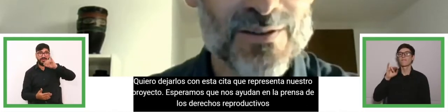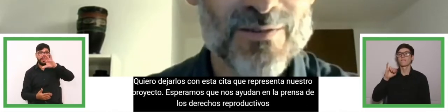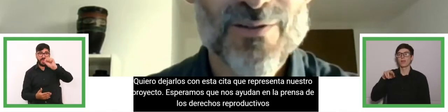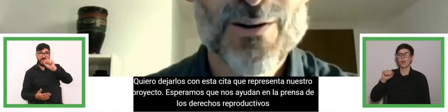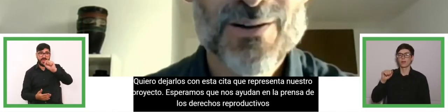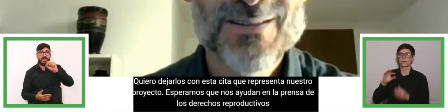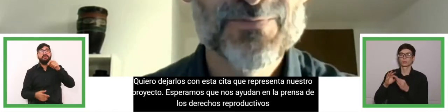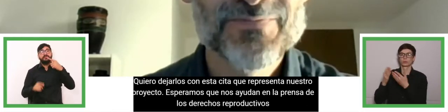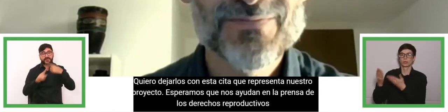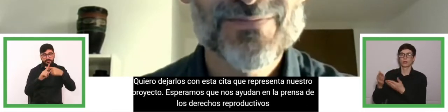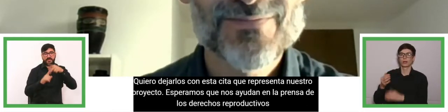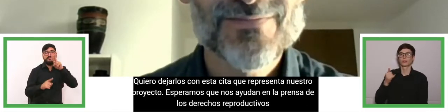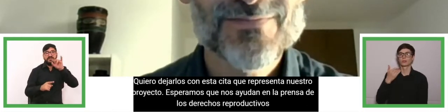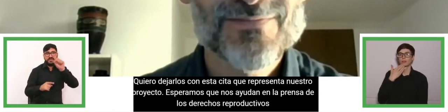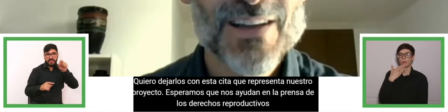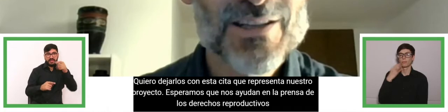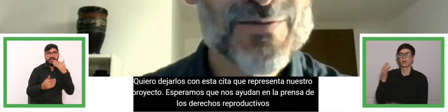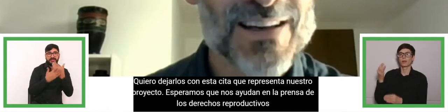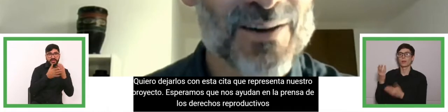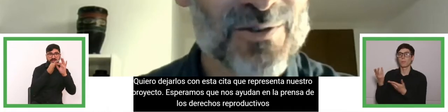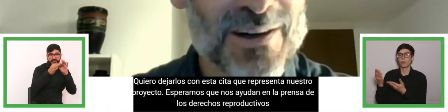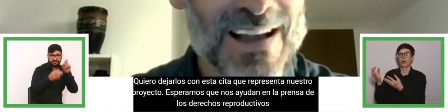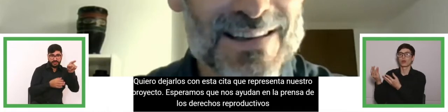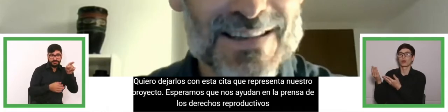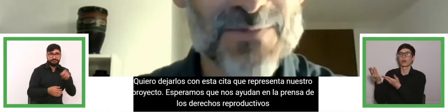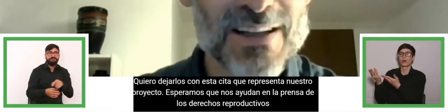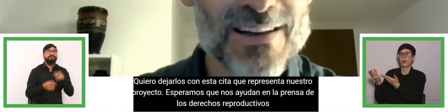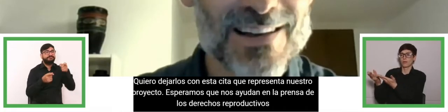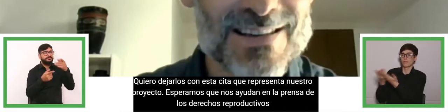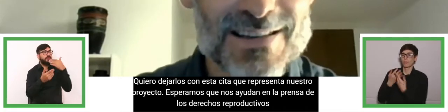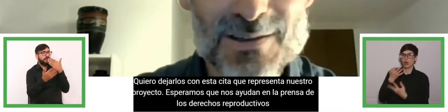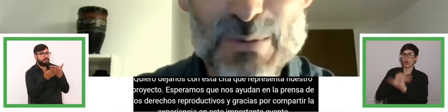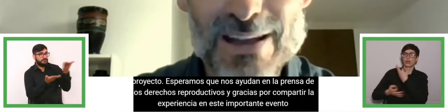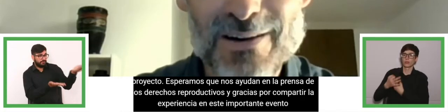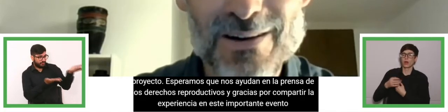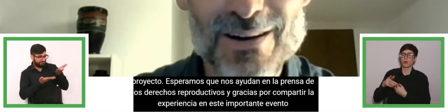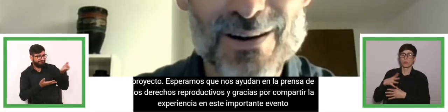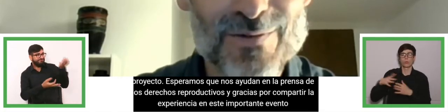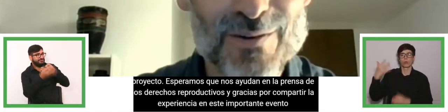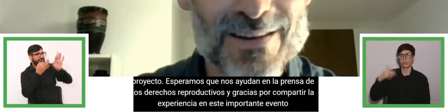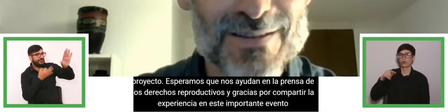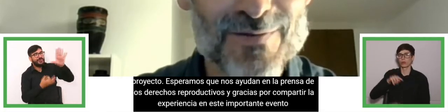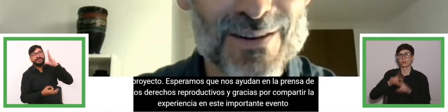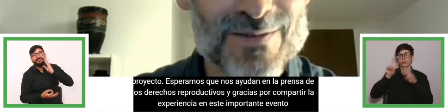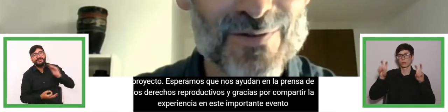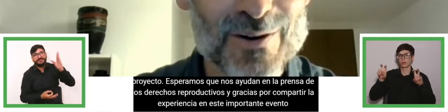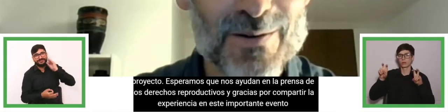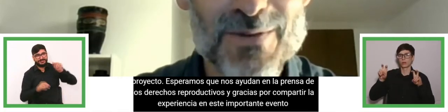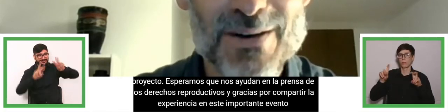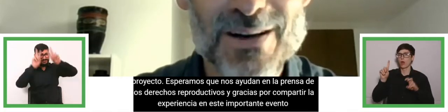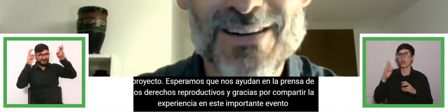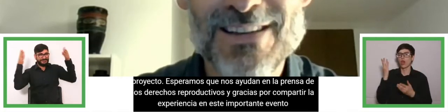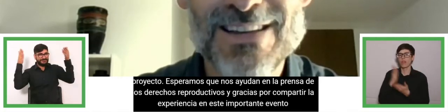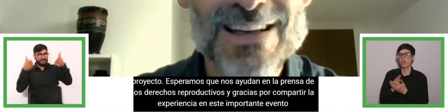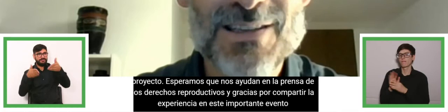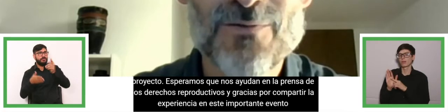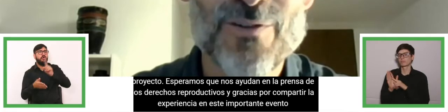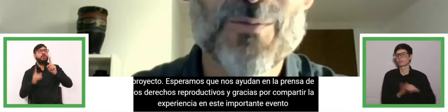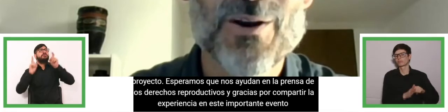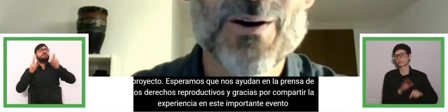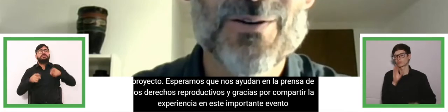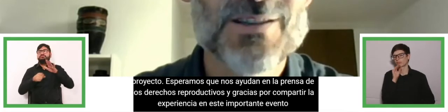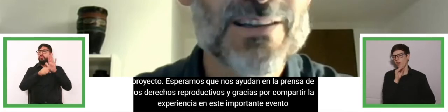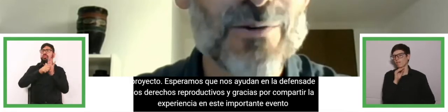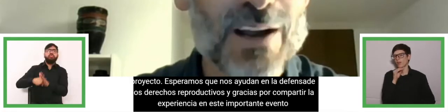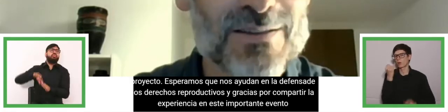is often overlooked. Shifting now to our last but not least speaker for this forum, Nils